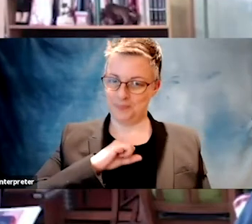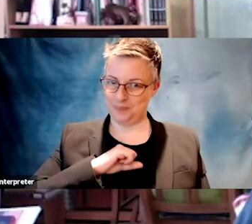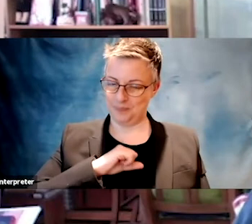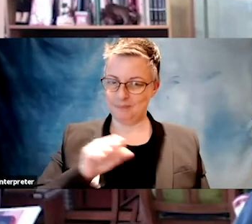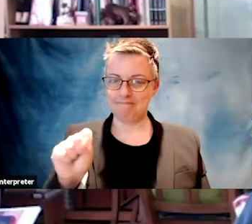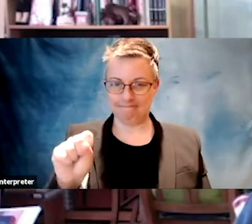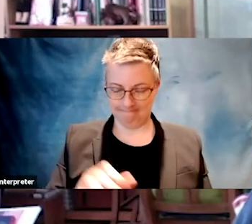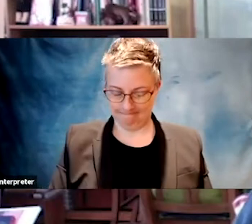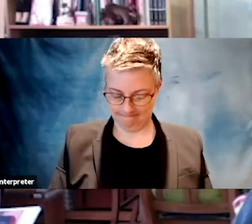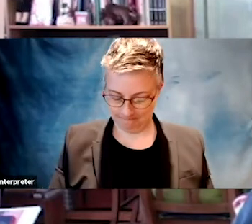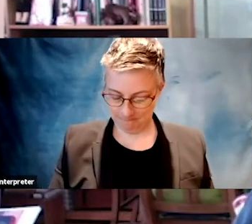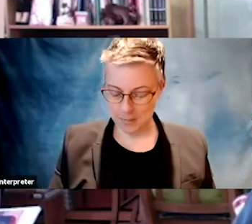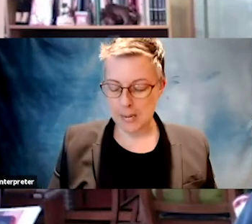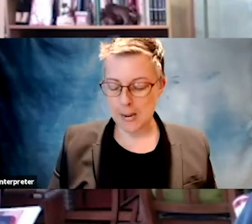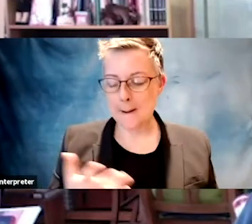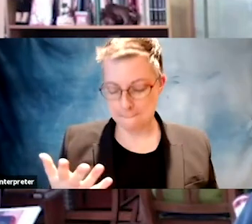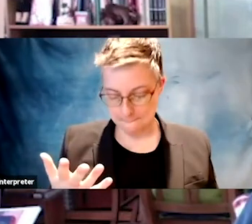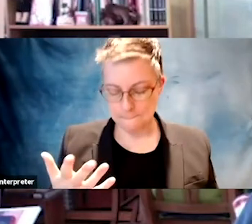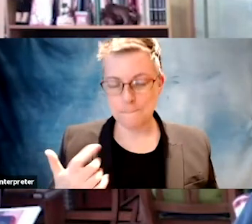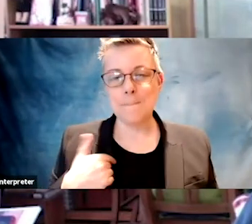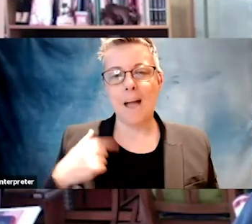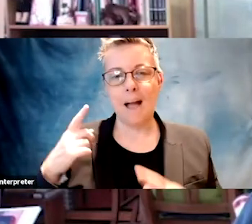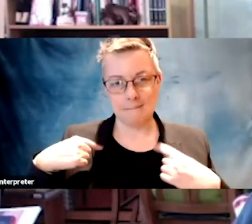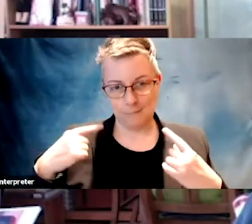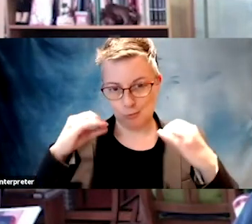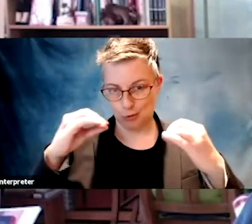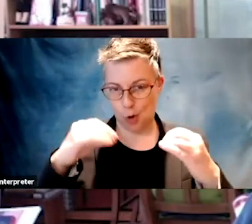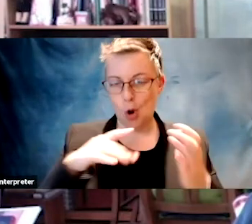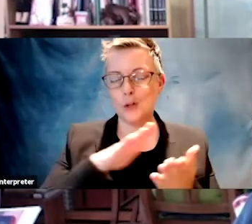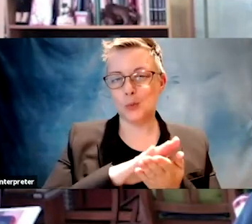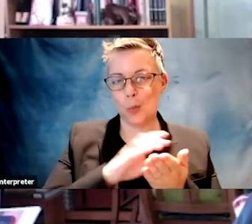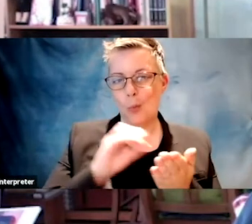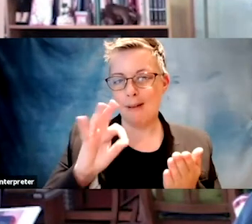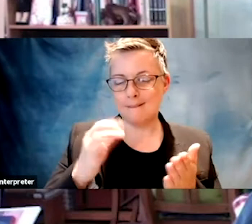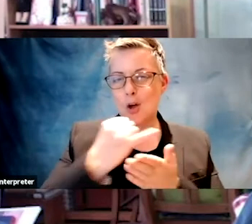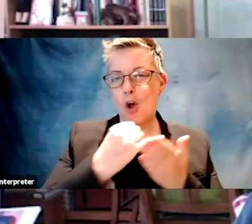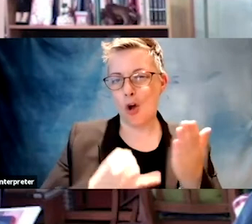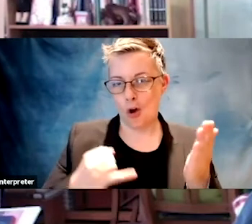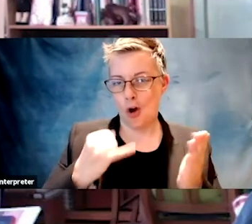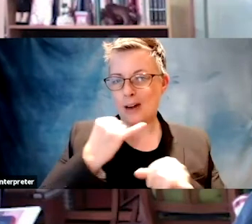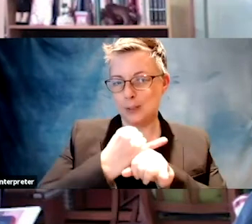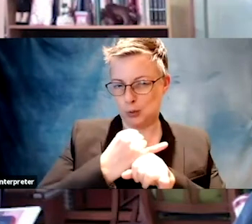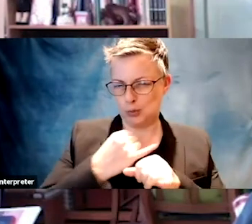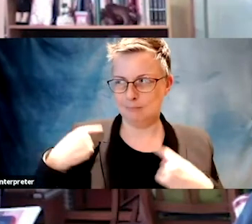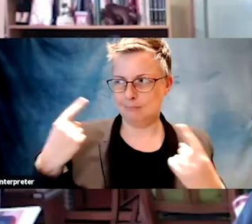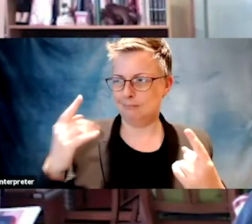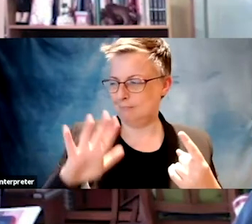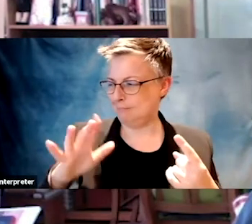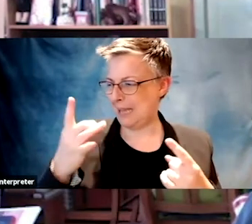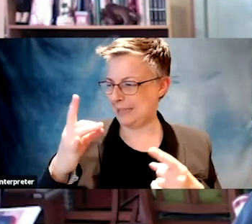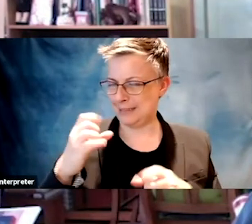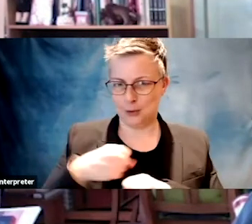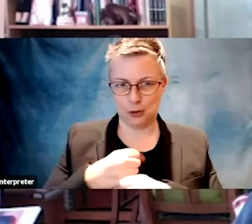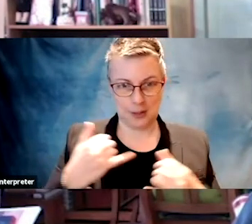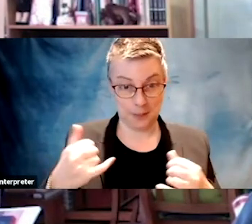Um, I have taught at the school of the art Institute for something like 18 years now. Um,